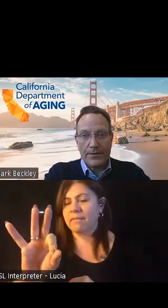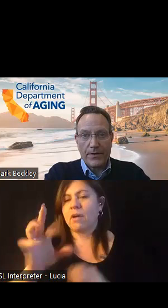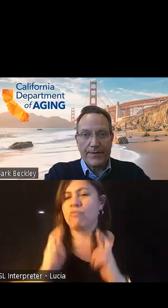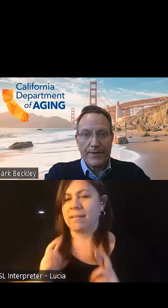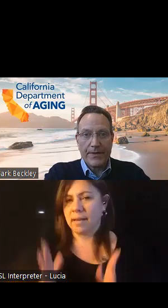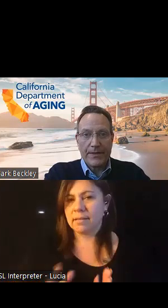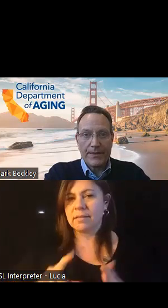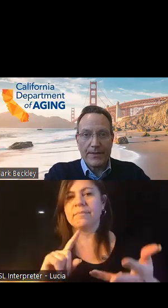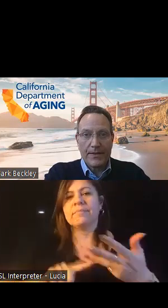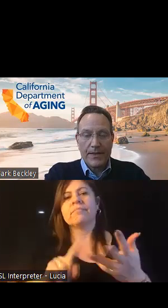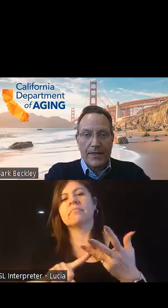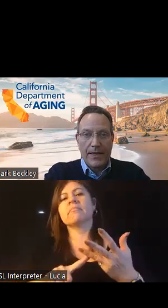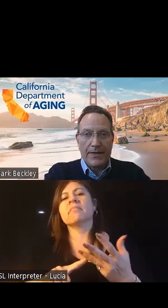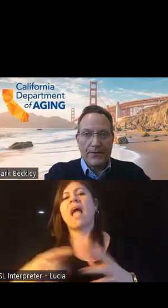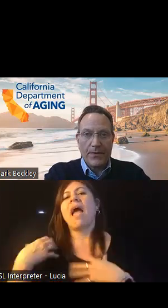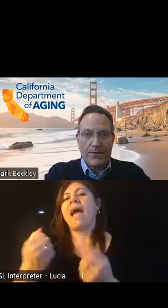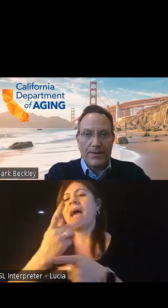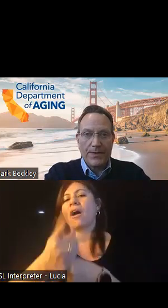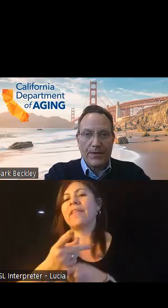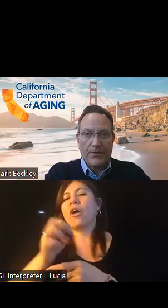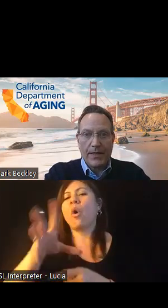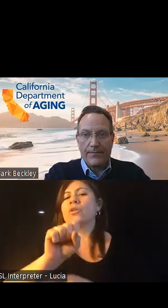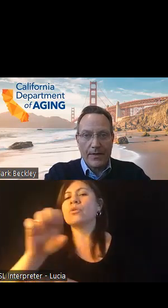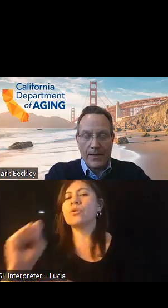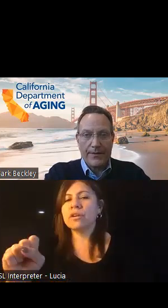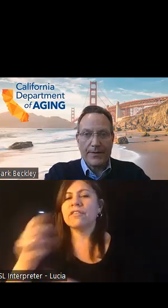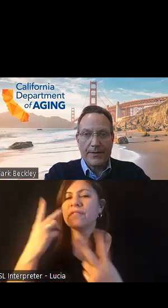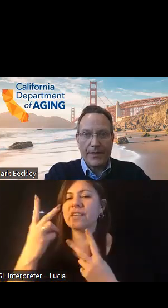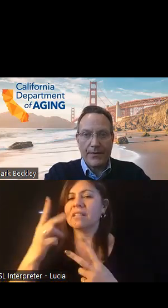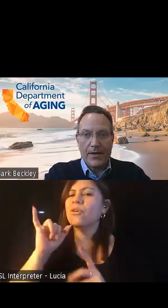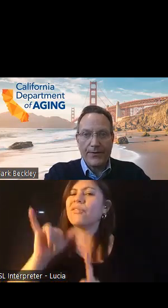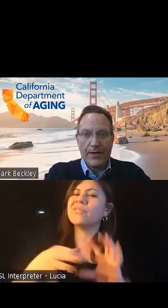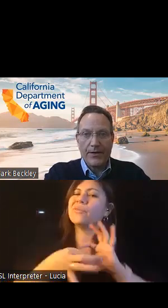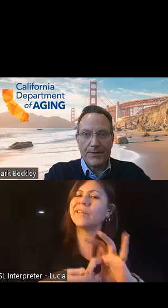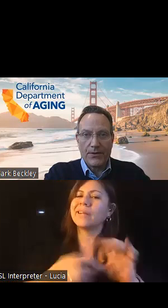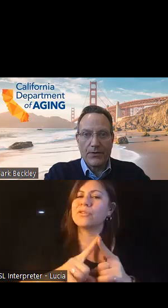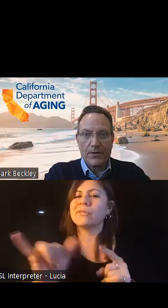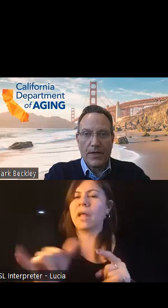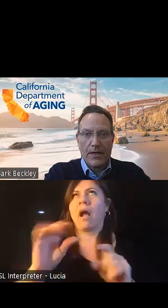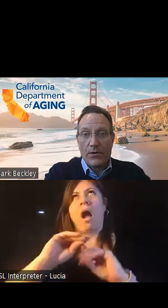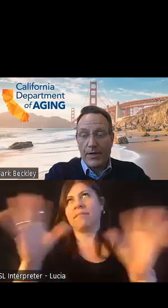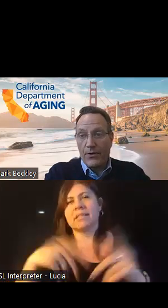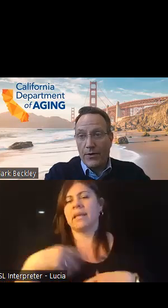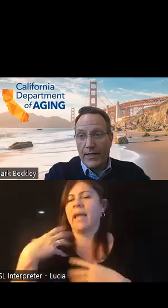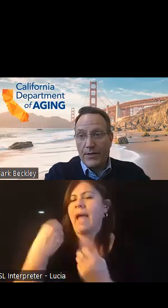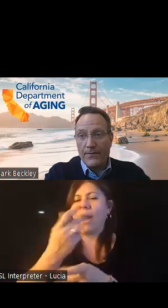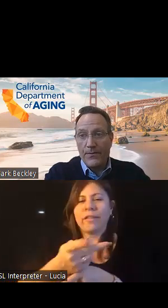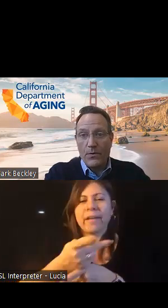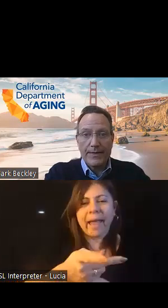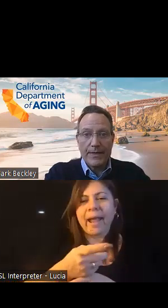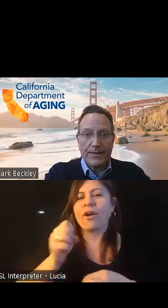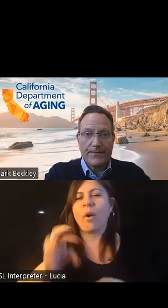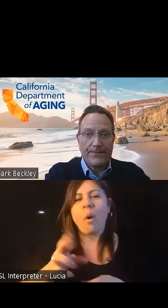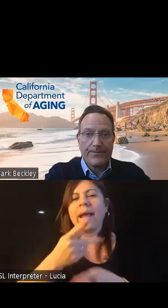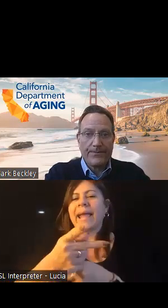or social services visits. And this refers to obviously, healthcare, social, or care coordination